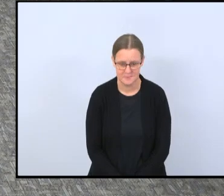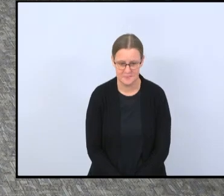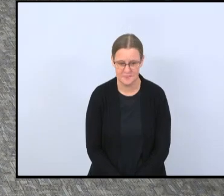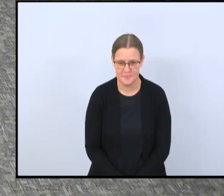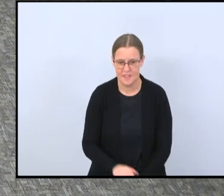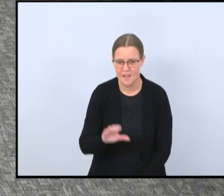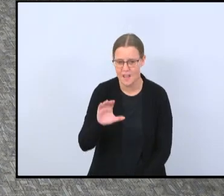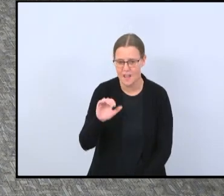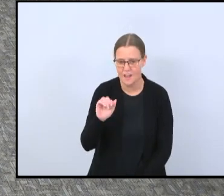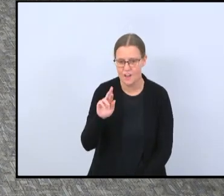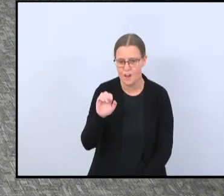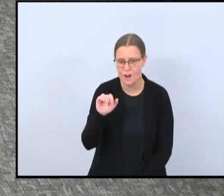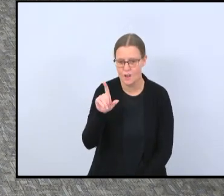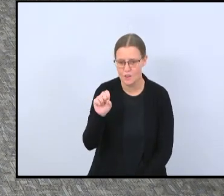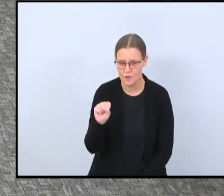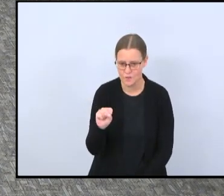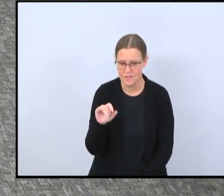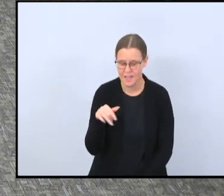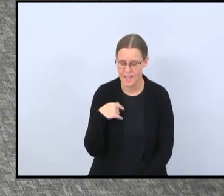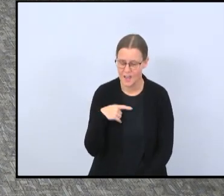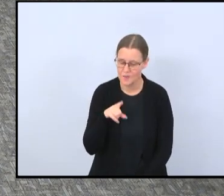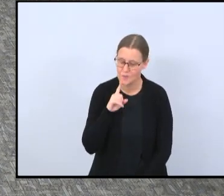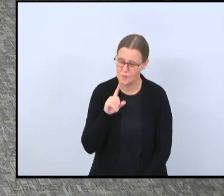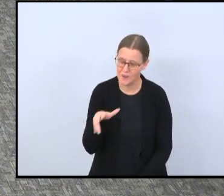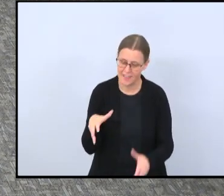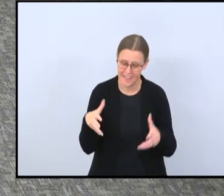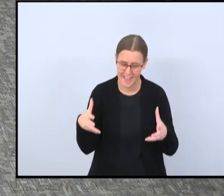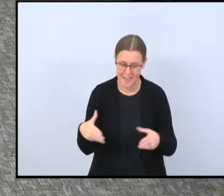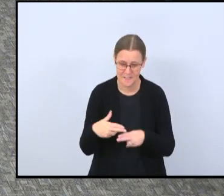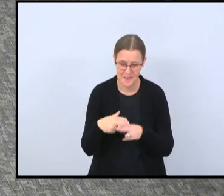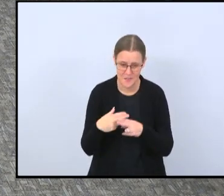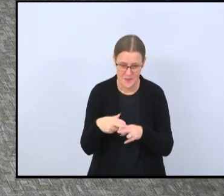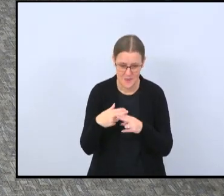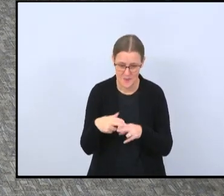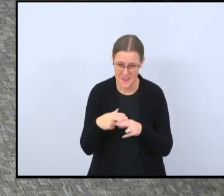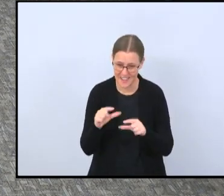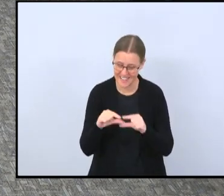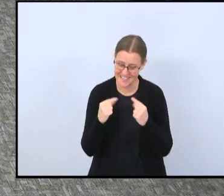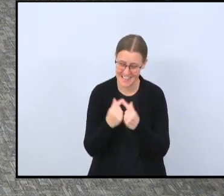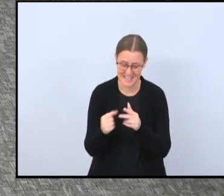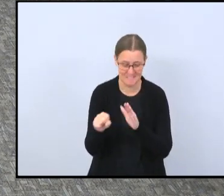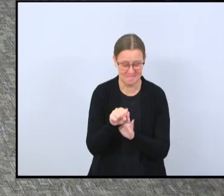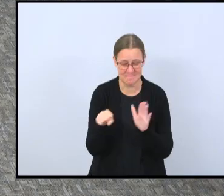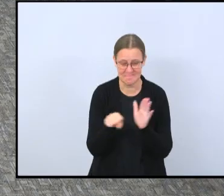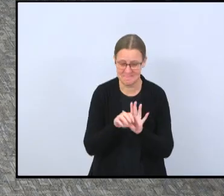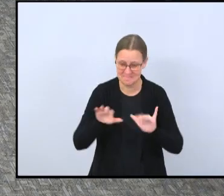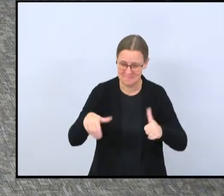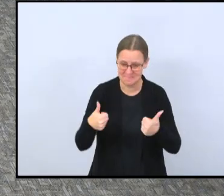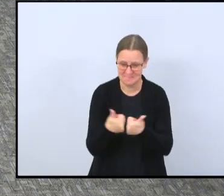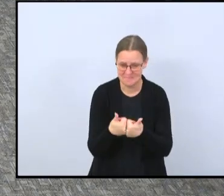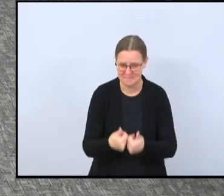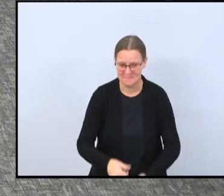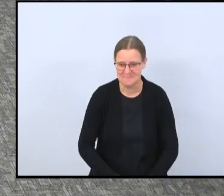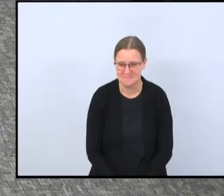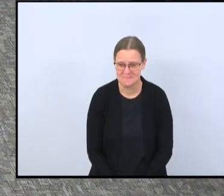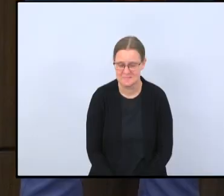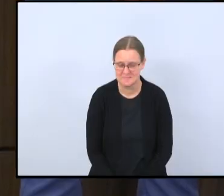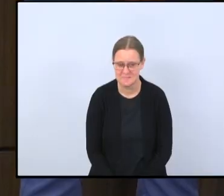And Carlos Navarro in the super heavyweight class at the state competition.